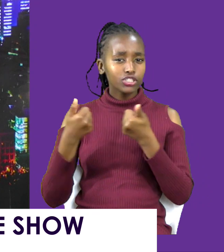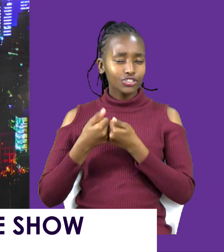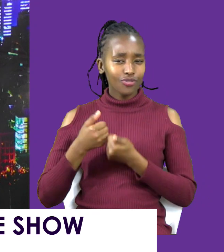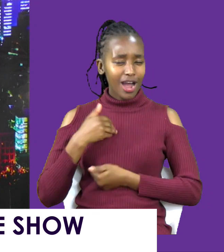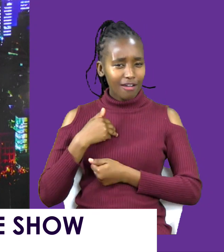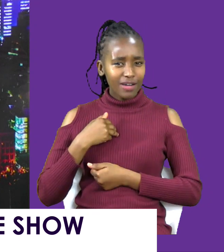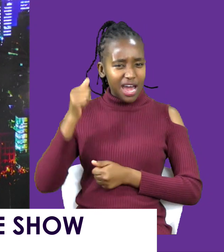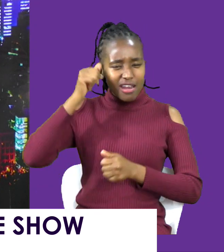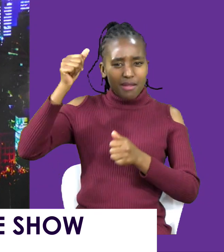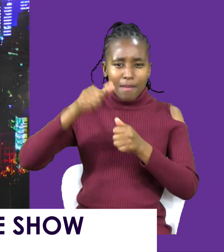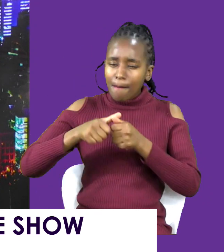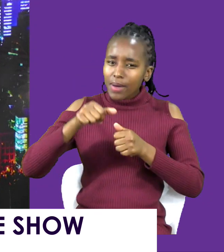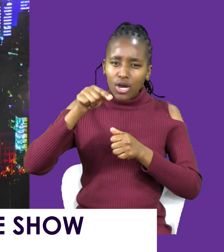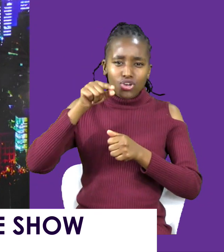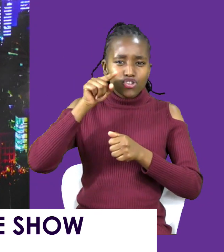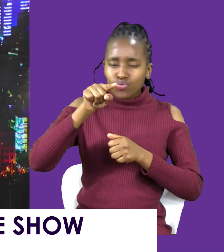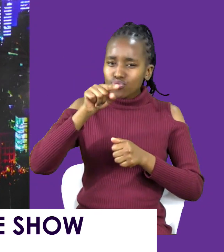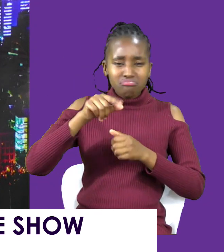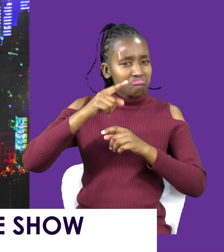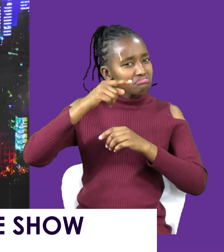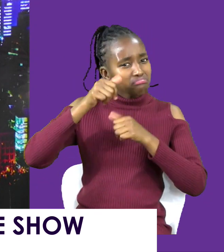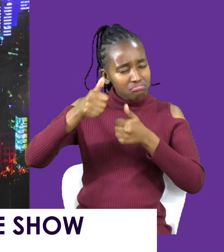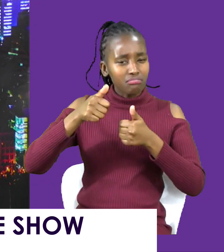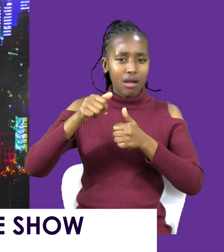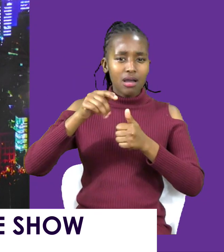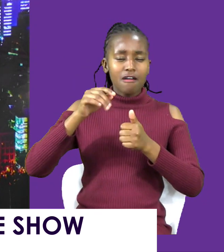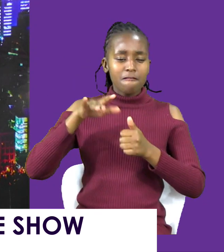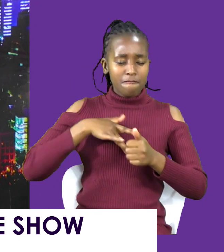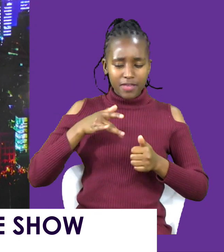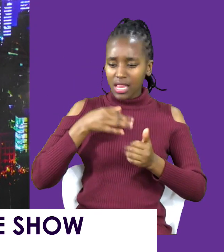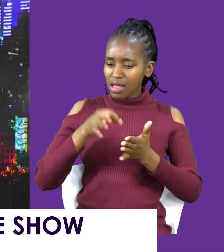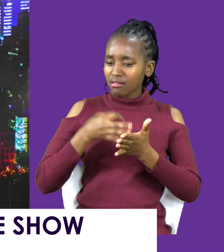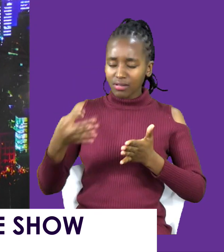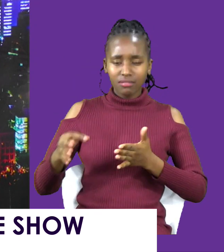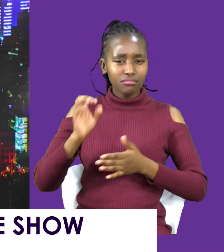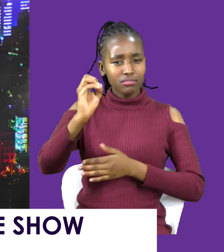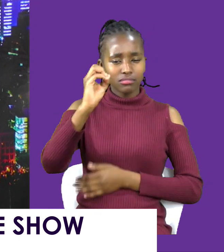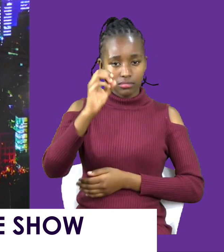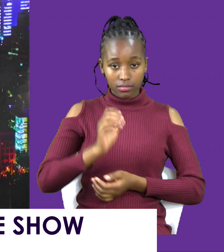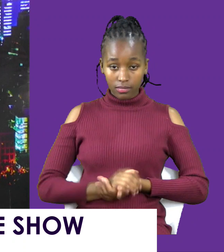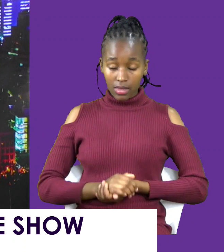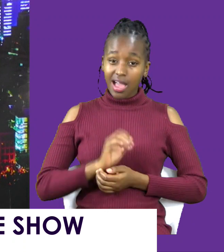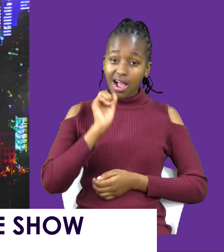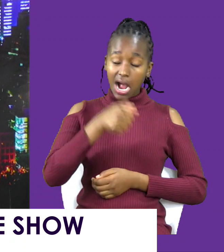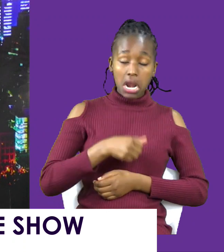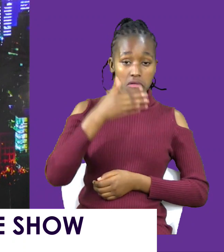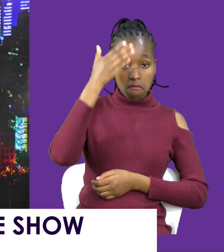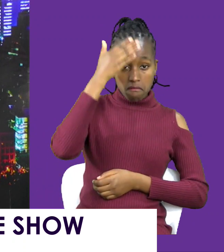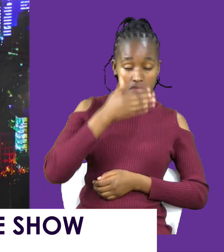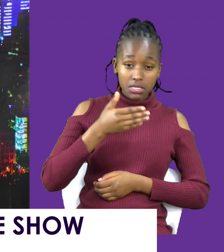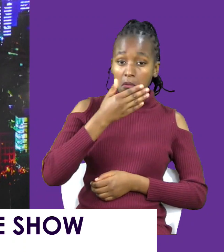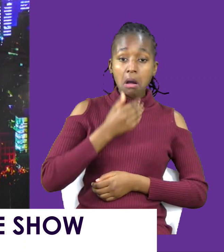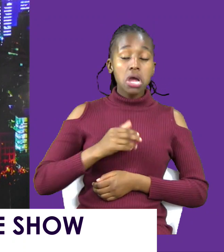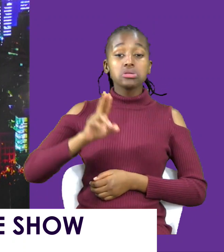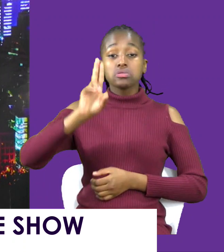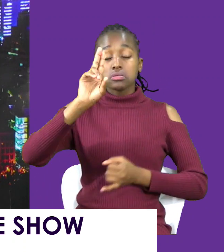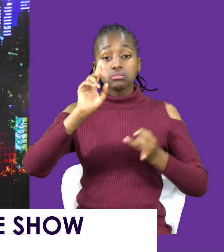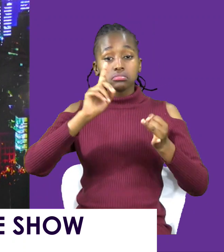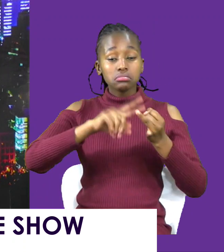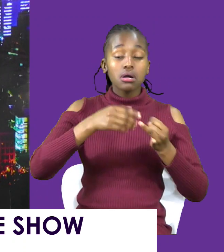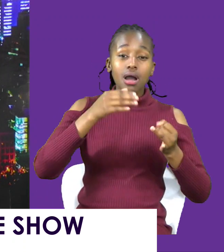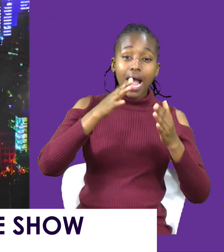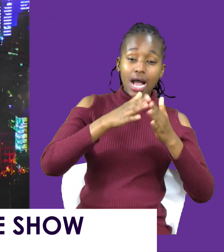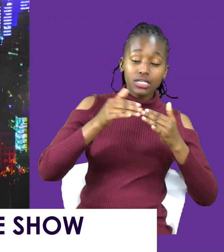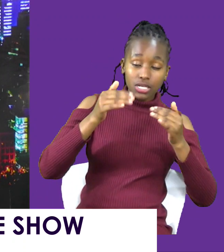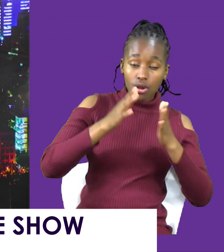You may be facing a great team like Arsenal and Man U or Chelsea or Brazil as